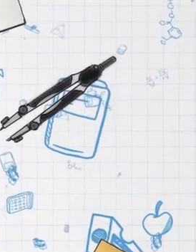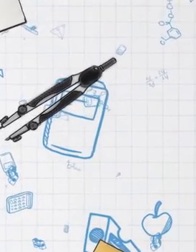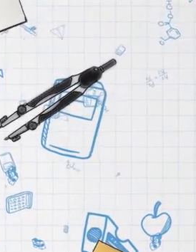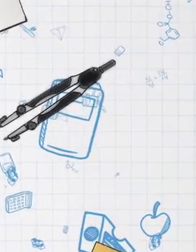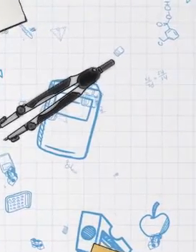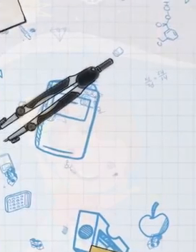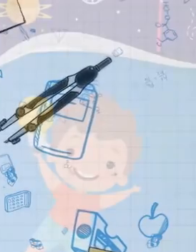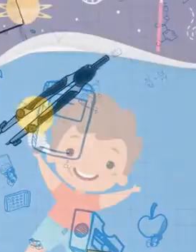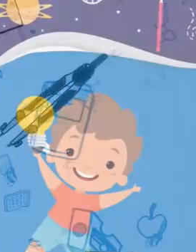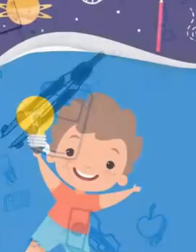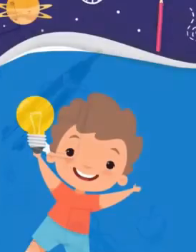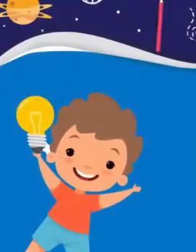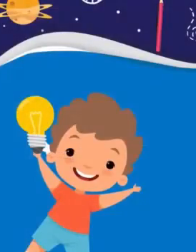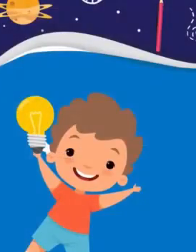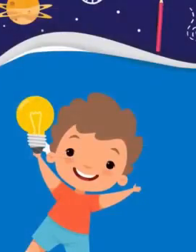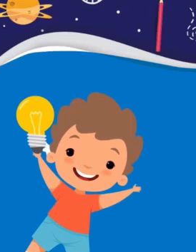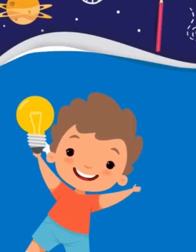O.